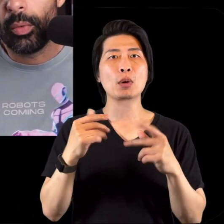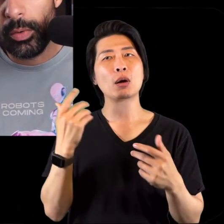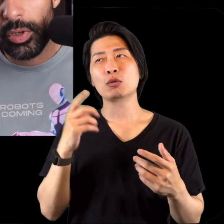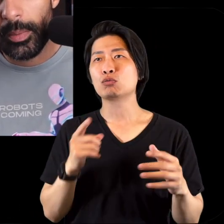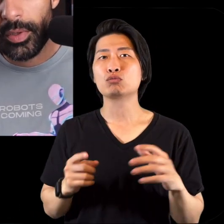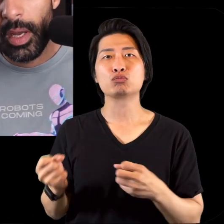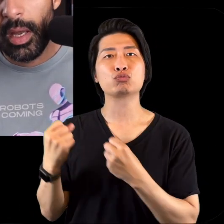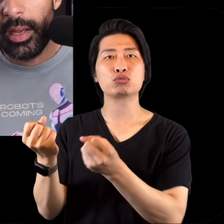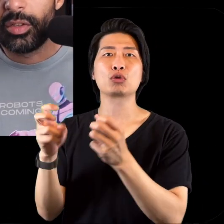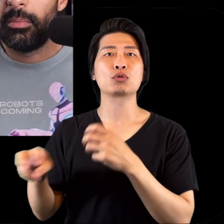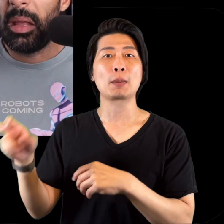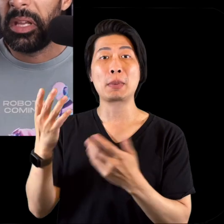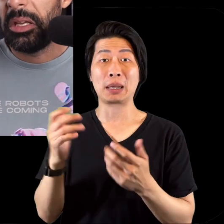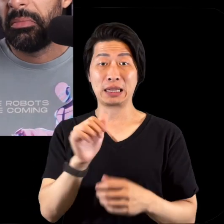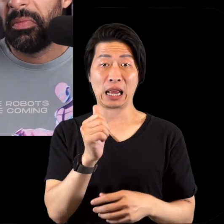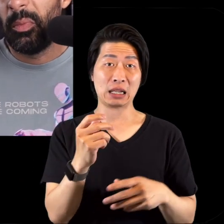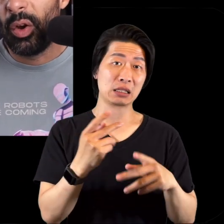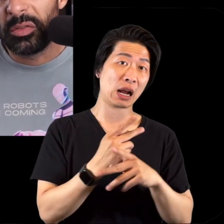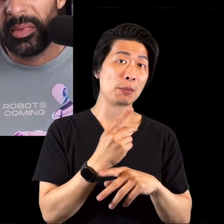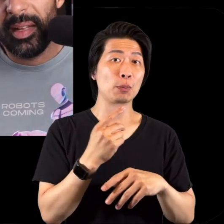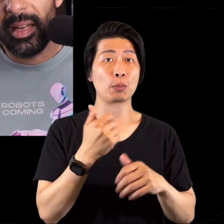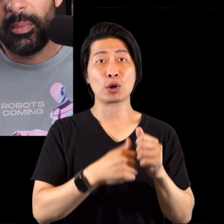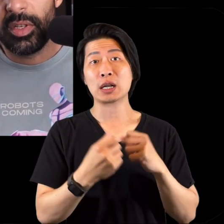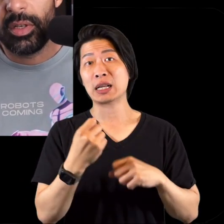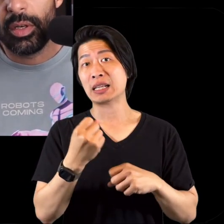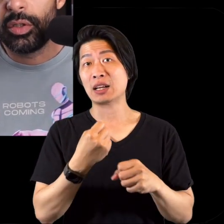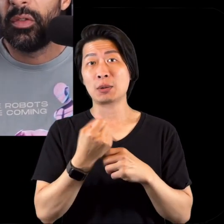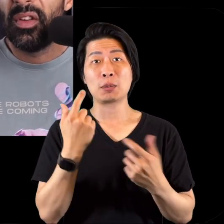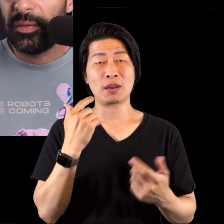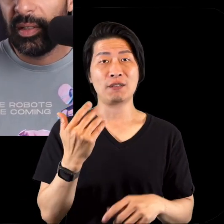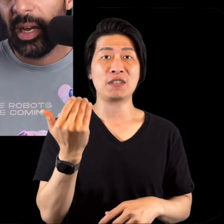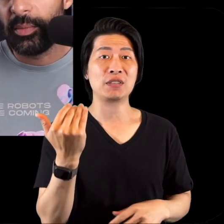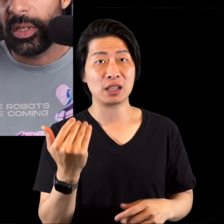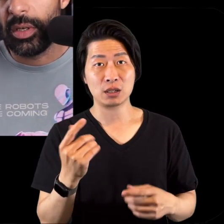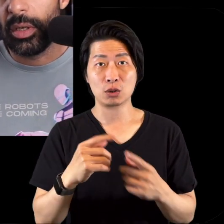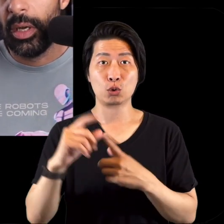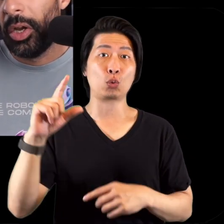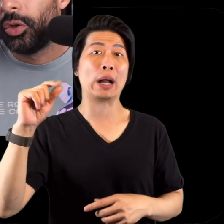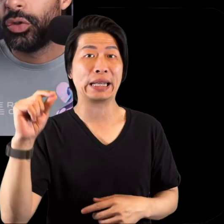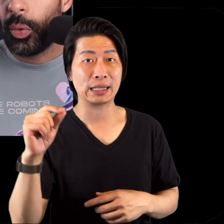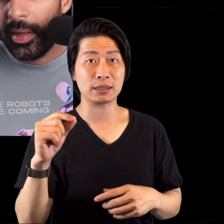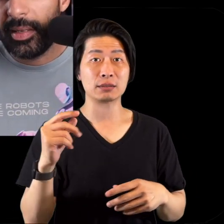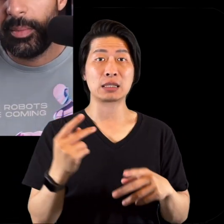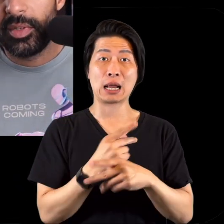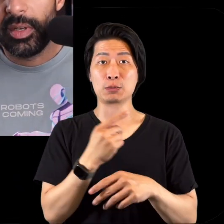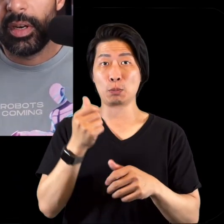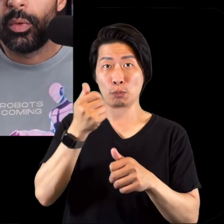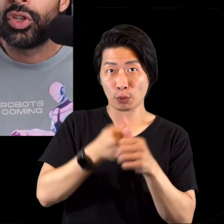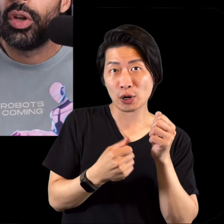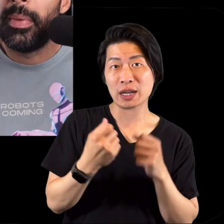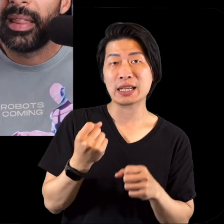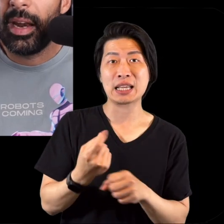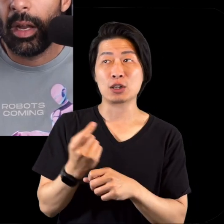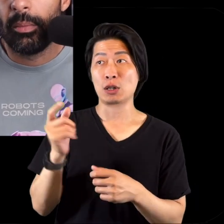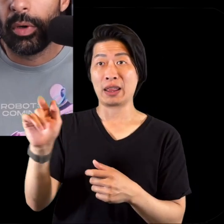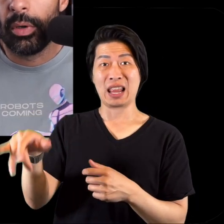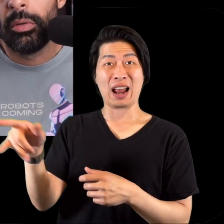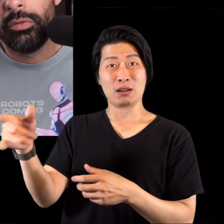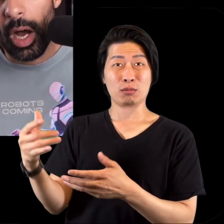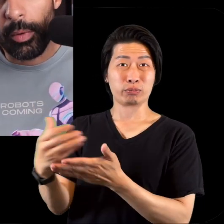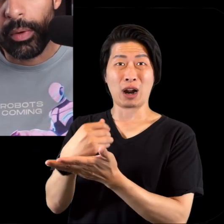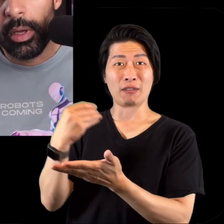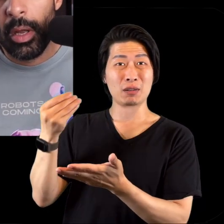take more road trips. And so maybe it goes from 10 times a year to 15 times a year to 20 times a year, which could make that